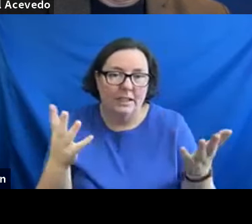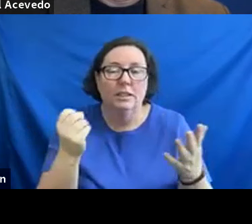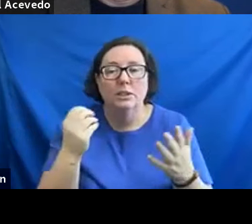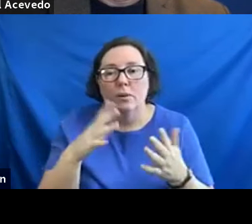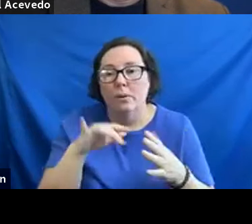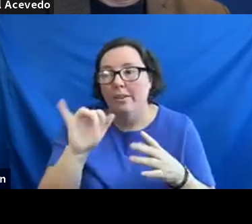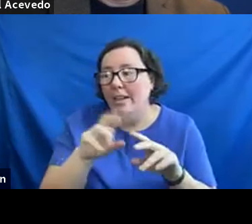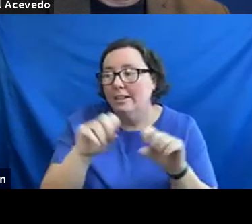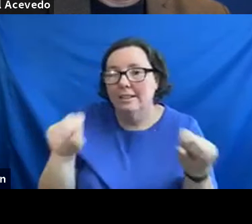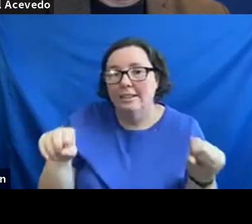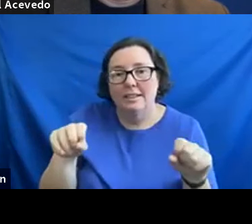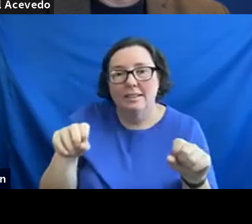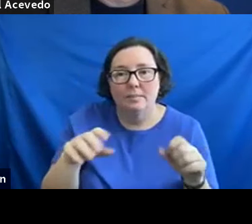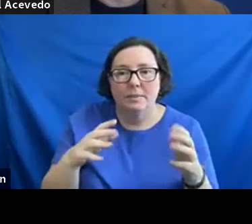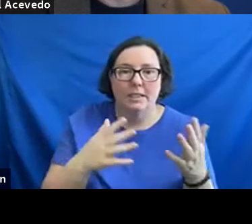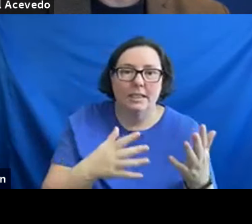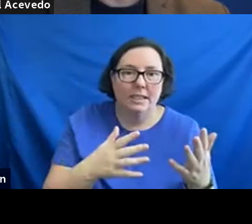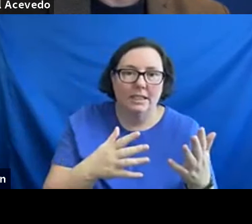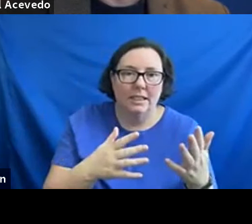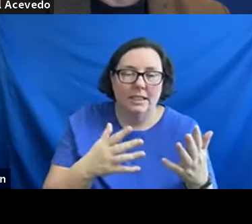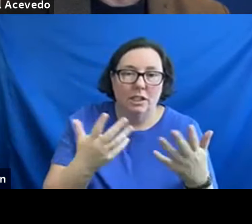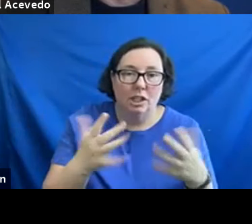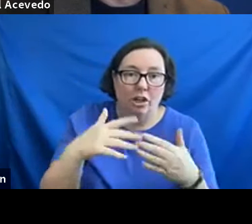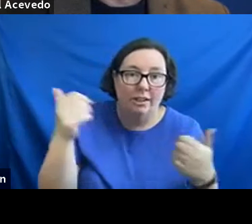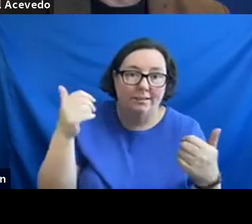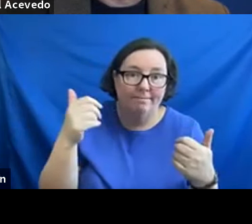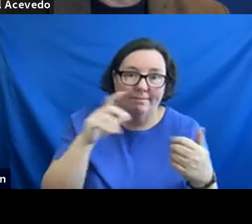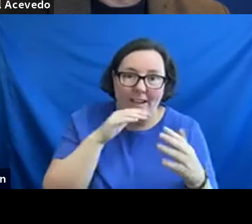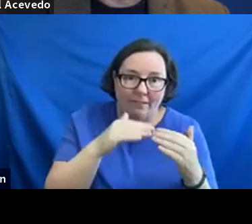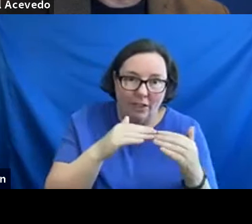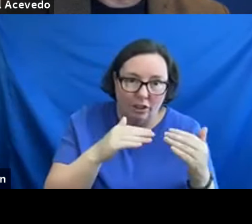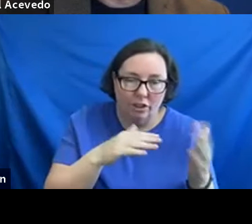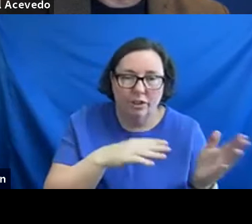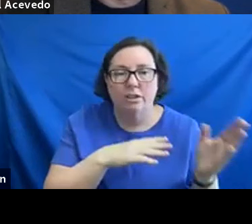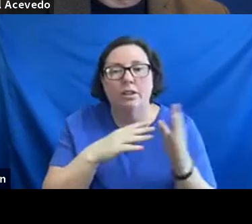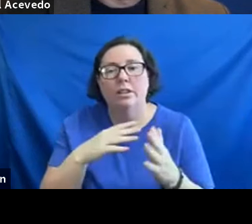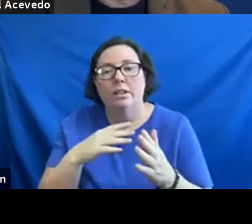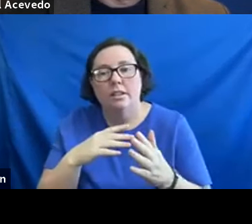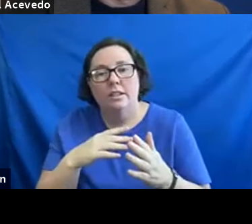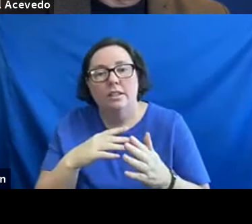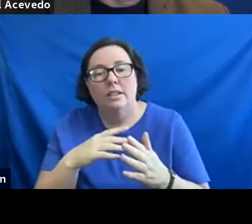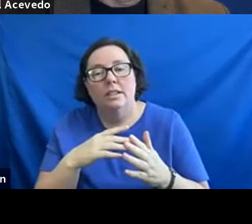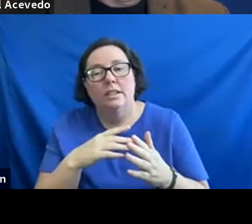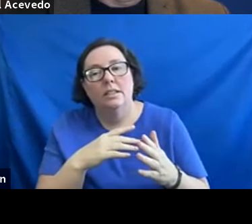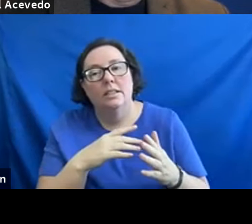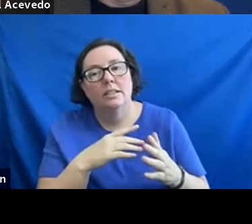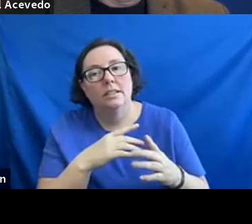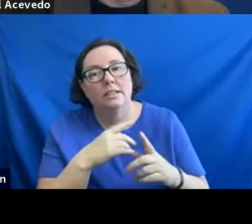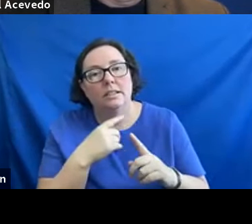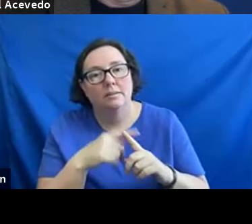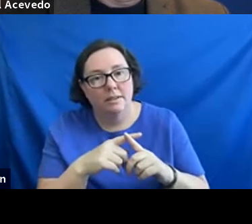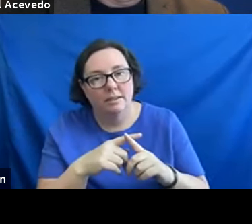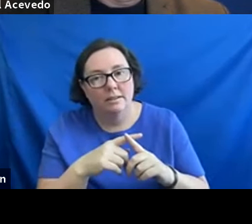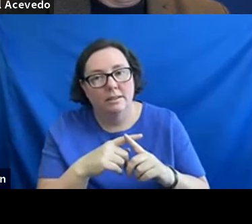system that at square one has some unfairness, perhaps some might believe. And then